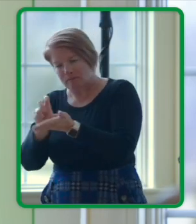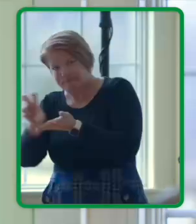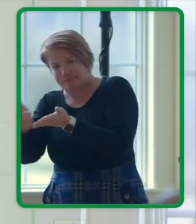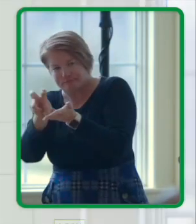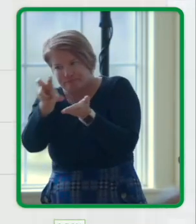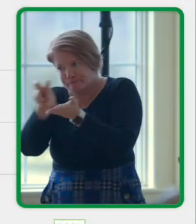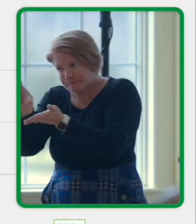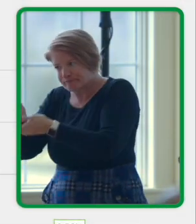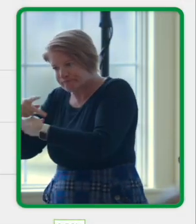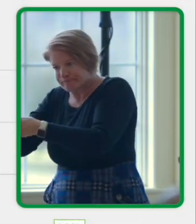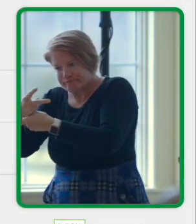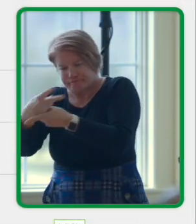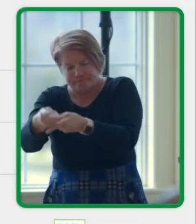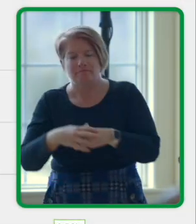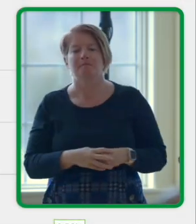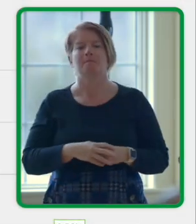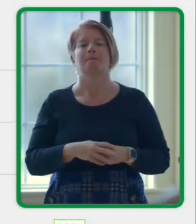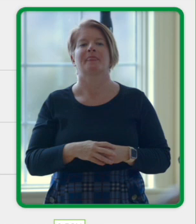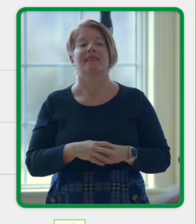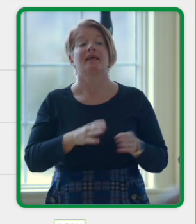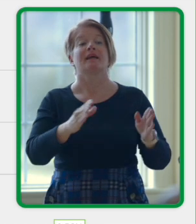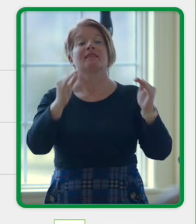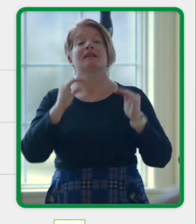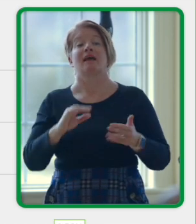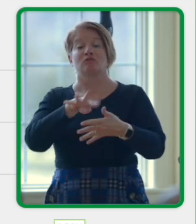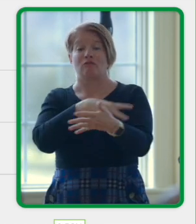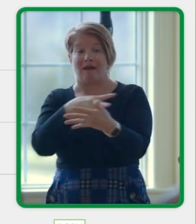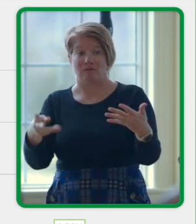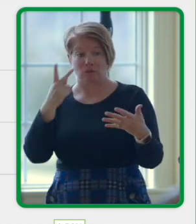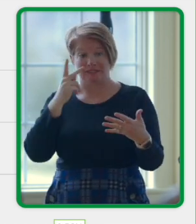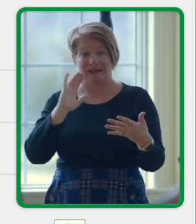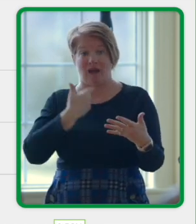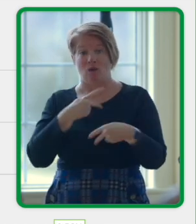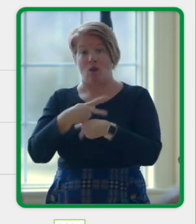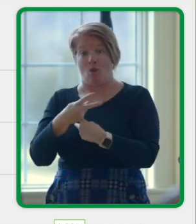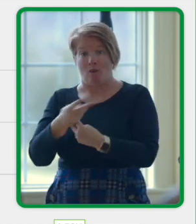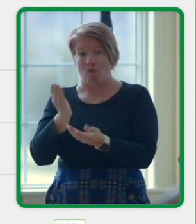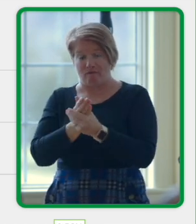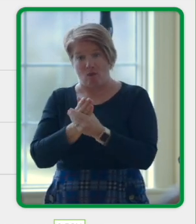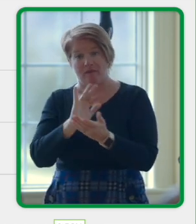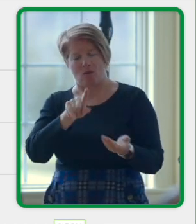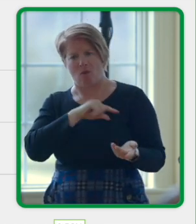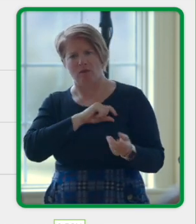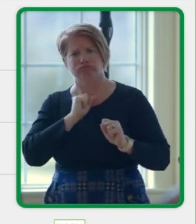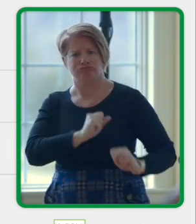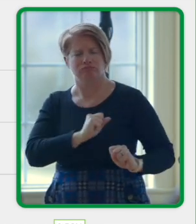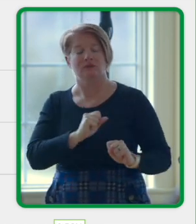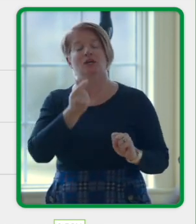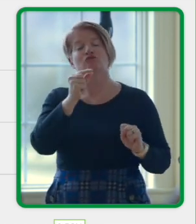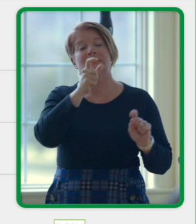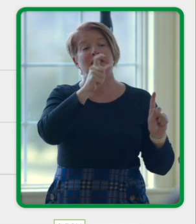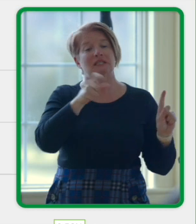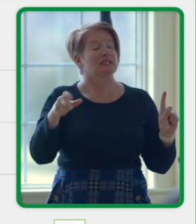graph, we'll see that the quality of our loan portfolio remains strong. In green,